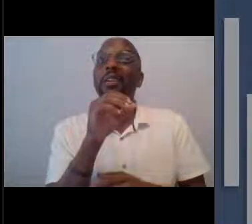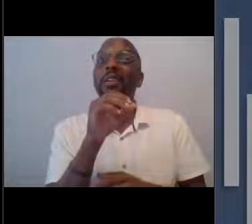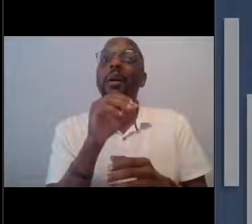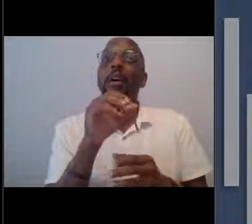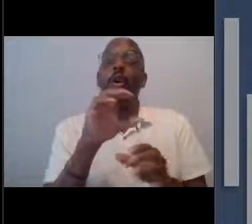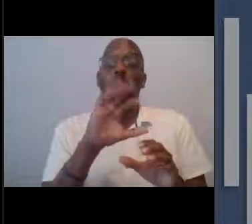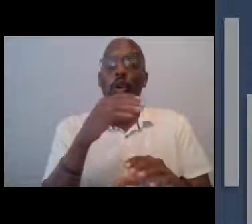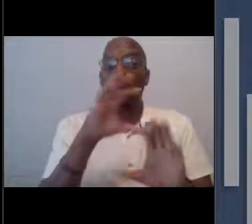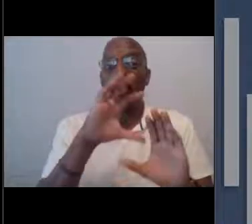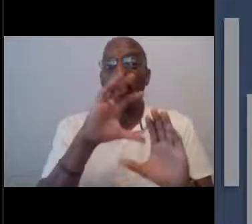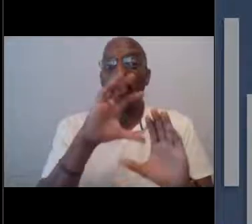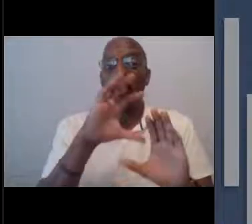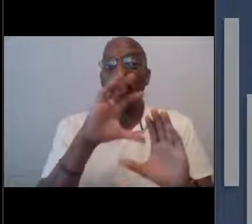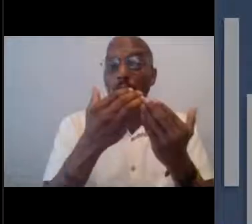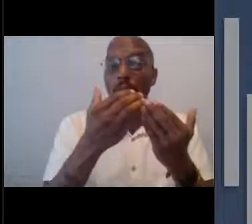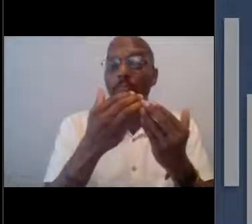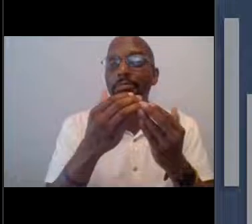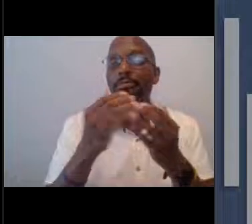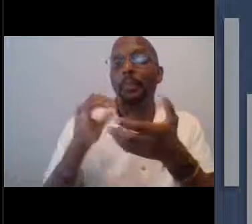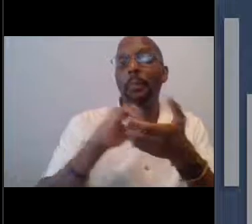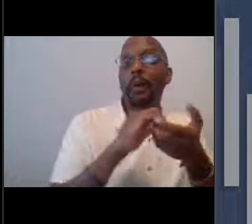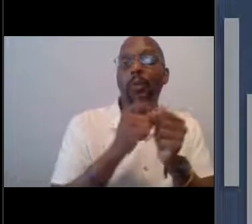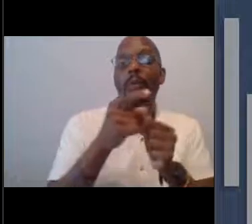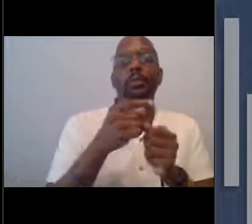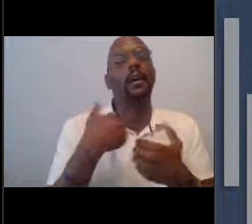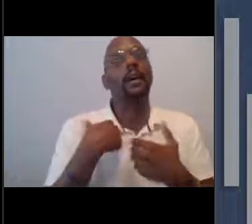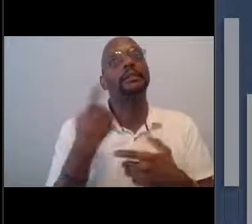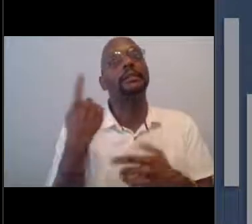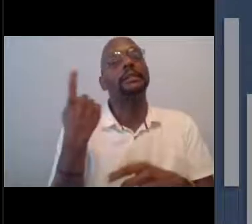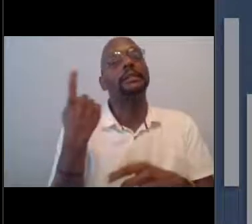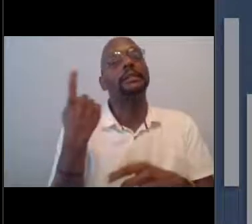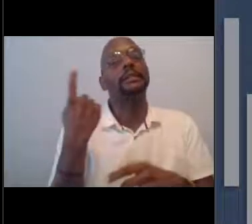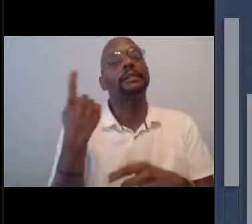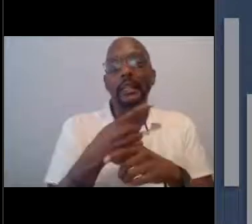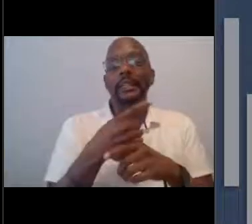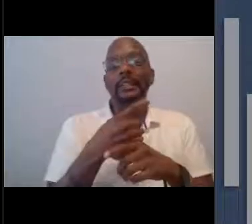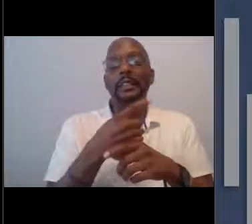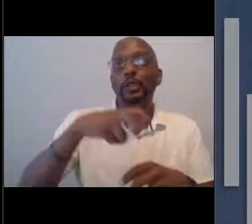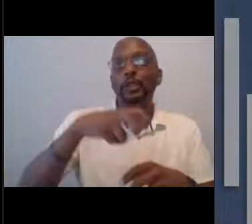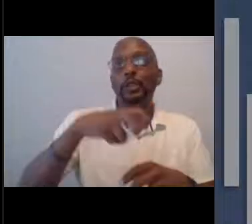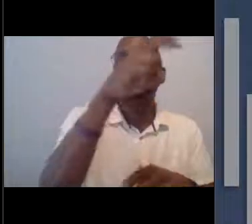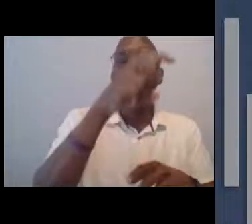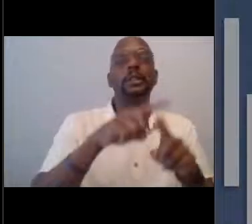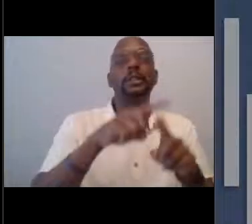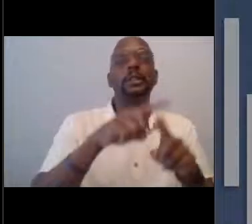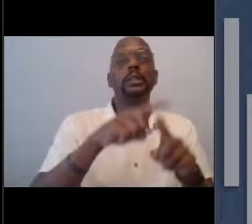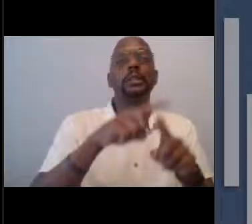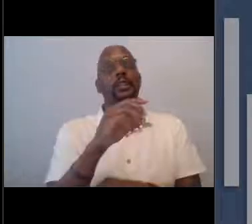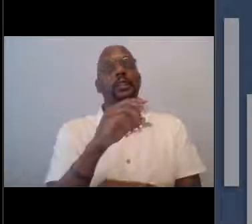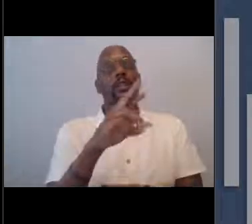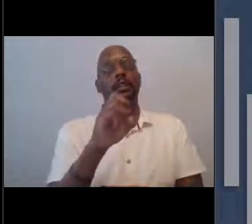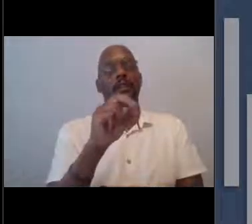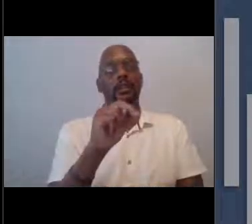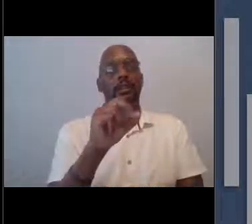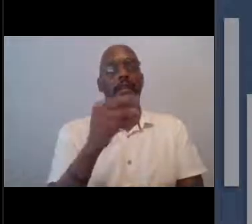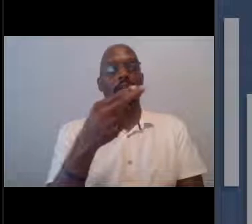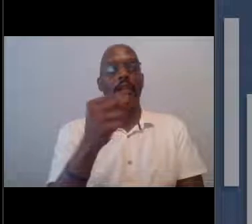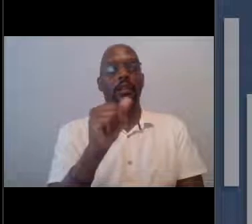partnered with you, and we spent the day on the tour of the Crenshaw line for Metro, but it was